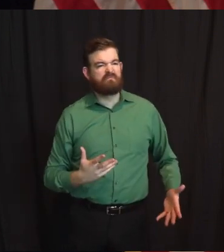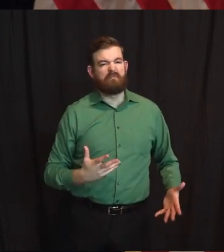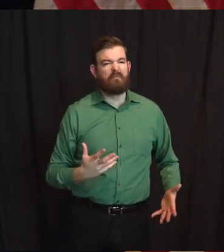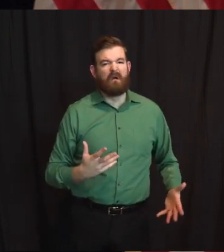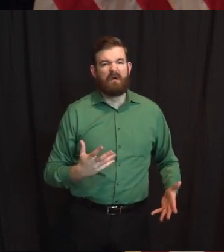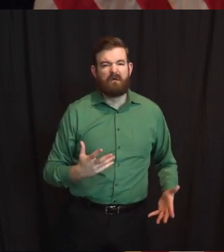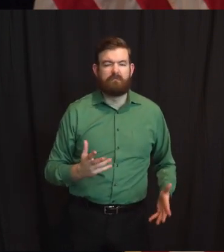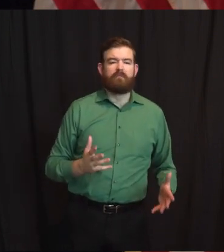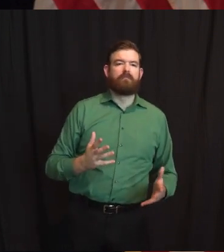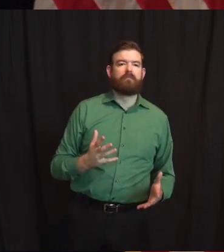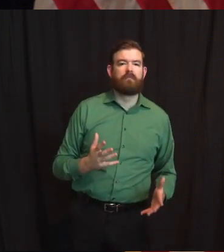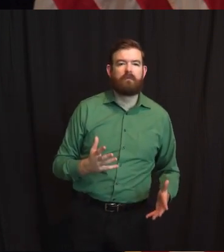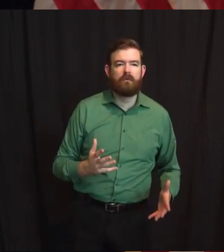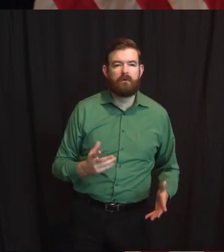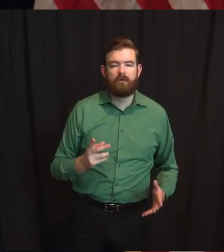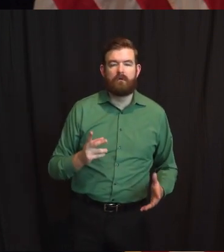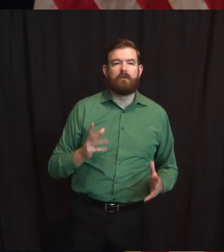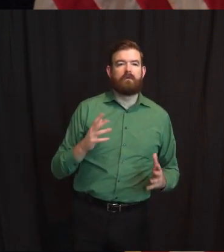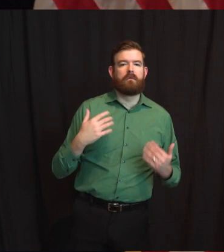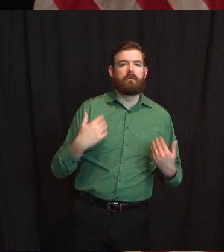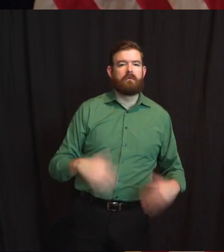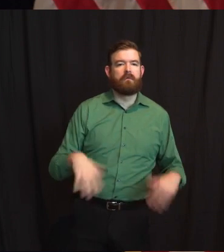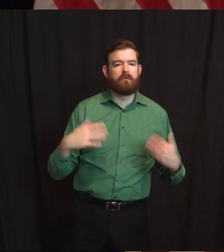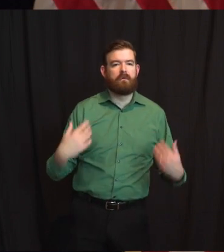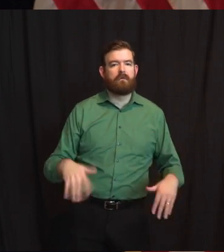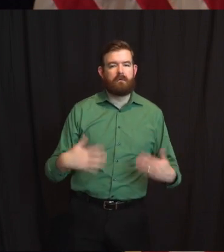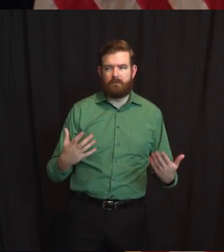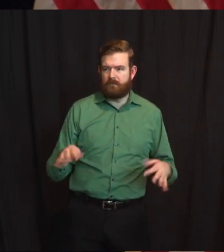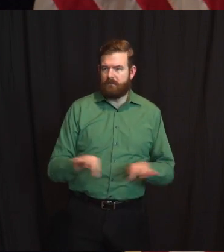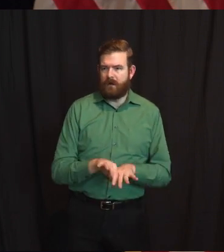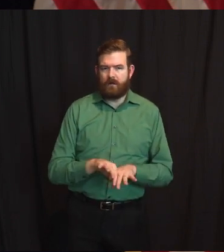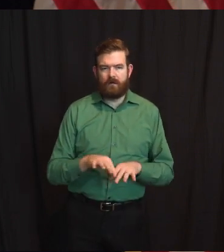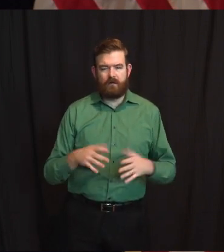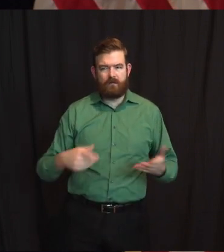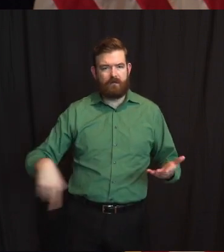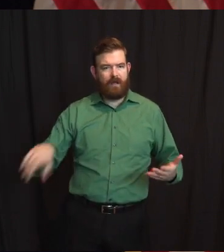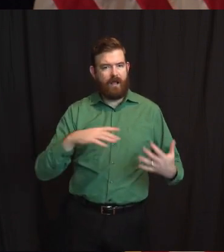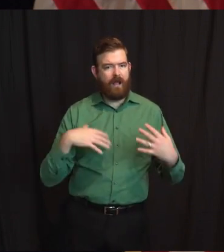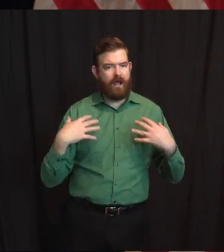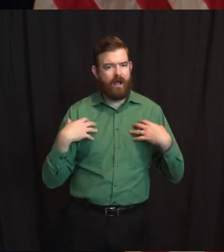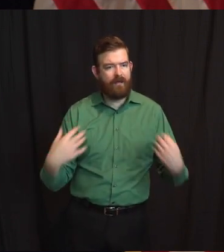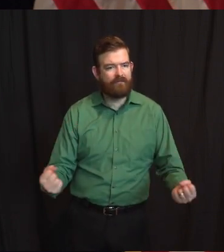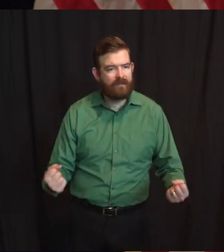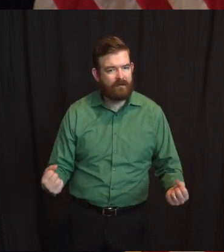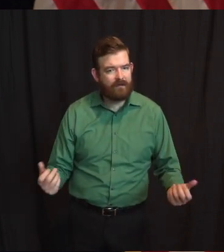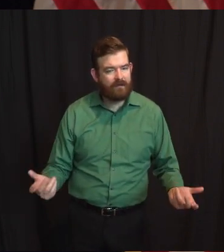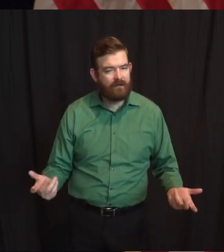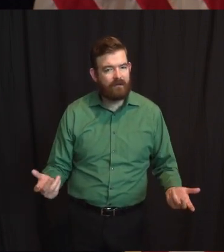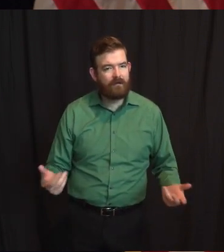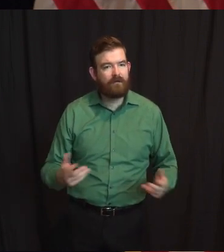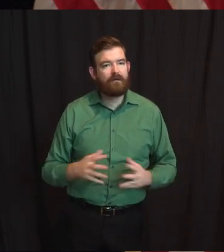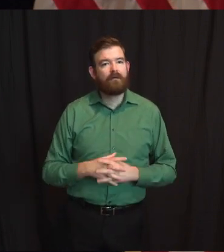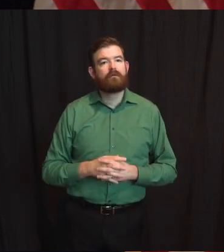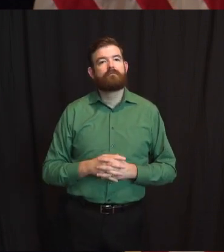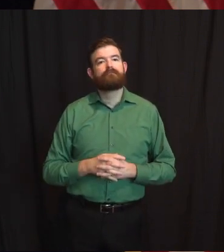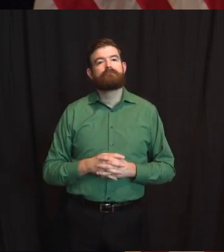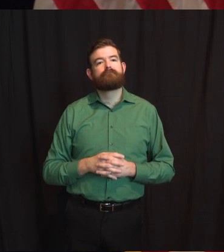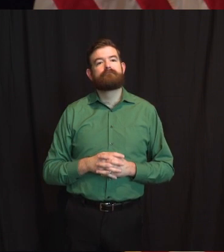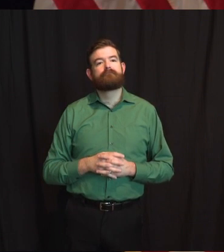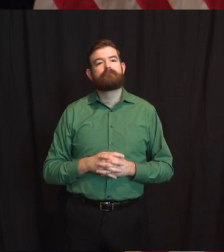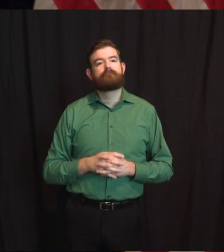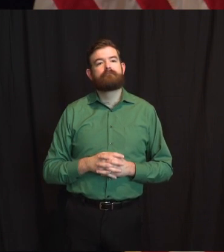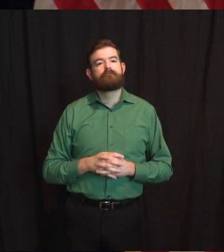circumstance, both their physical locations over the past couple of months, tied to home unlike ever before in most